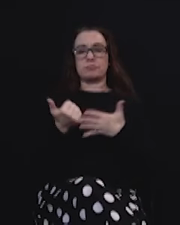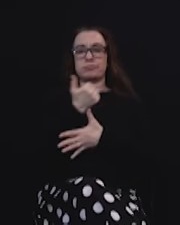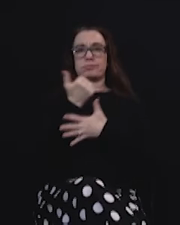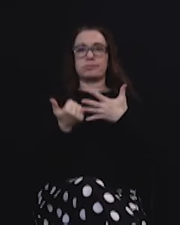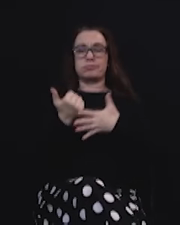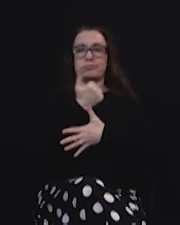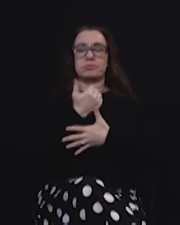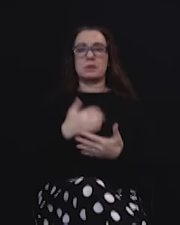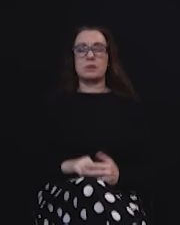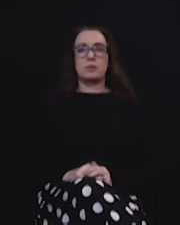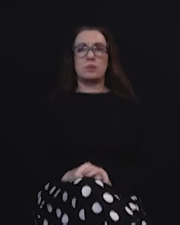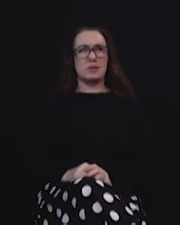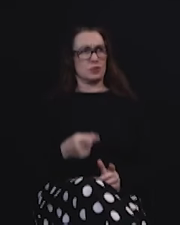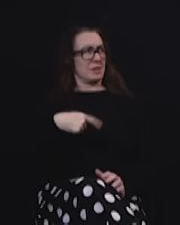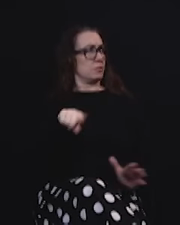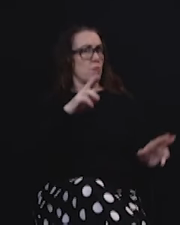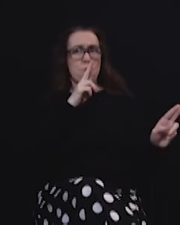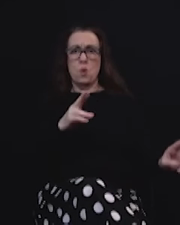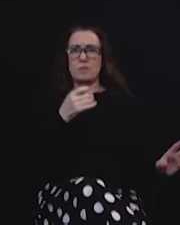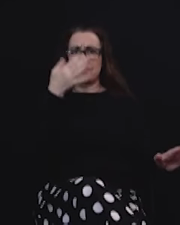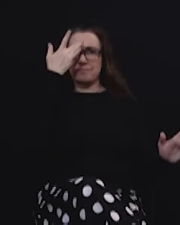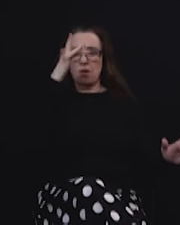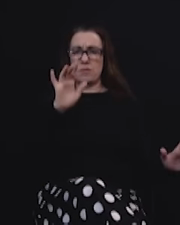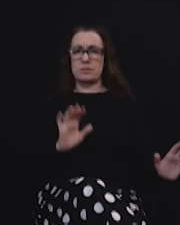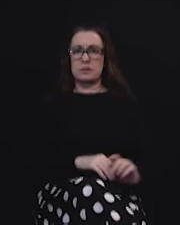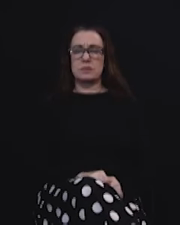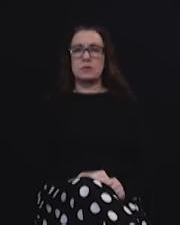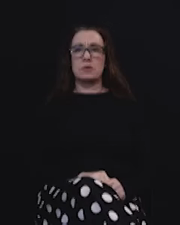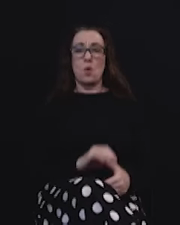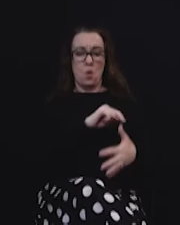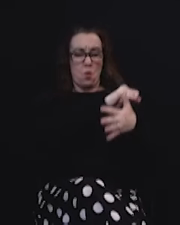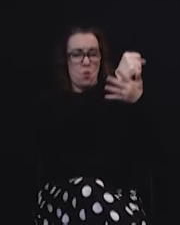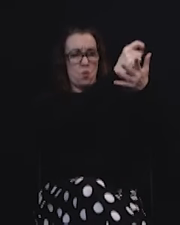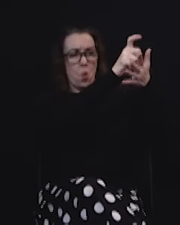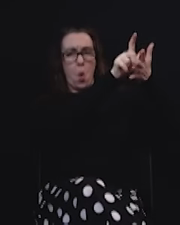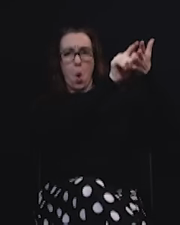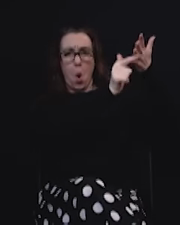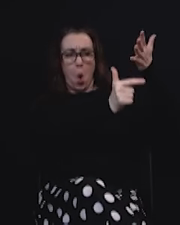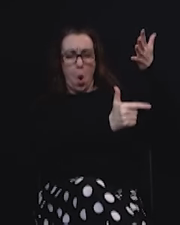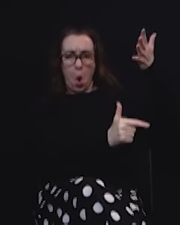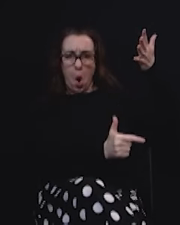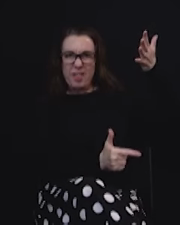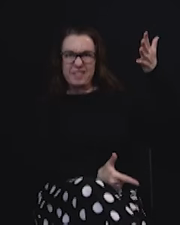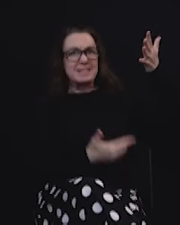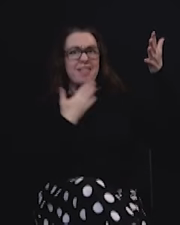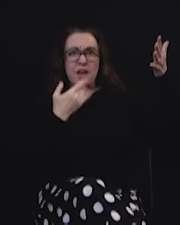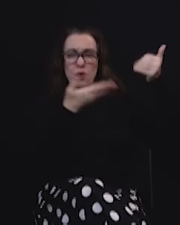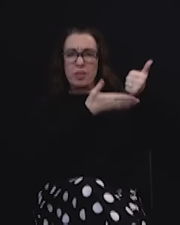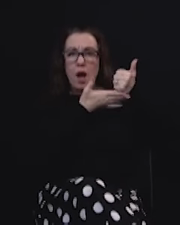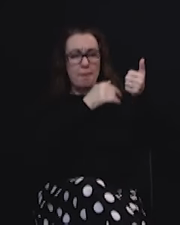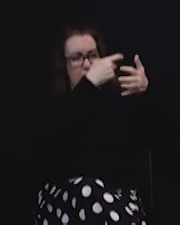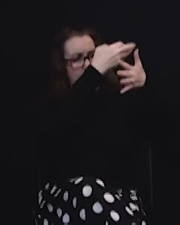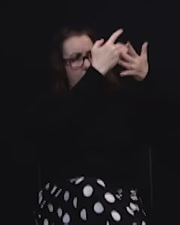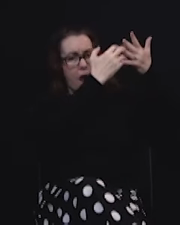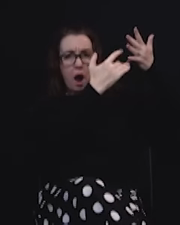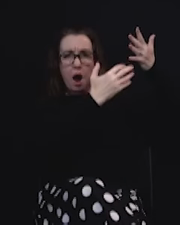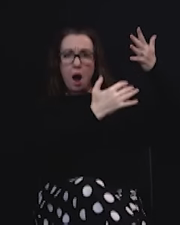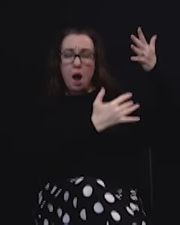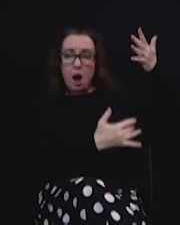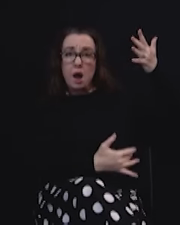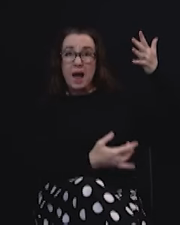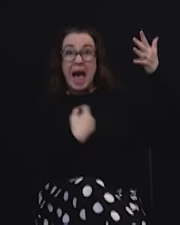Man, you guys are on it. All of these things, thank you for your help with that. All of these things are